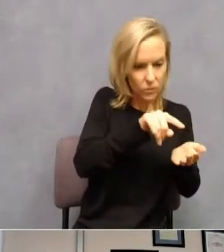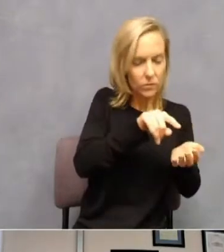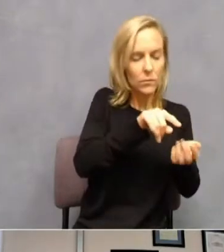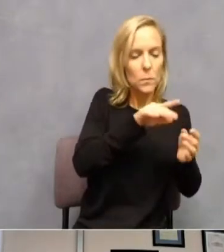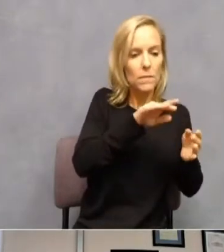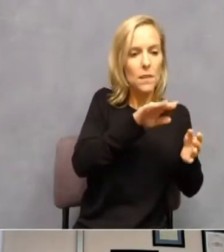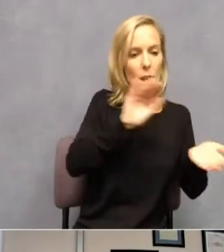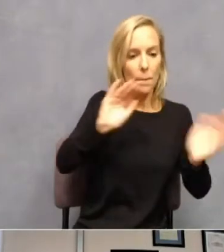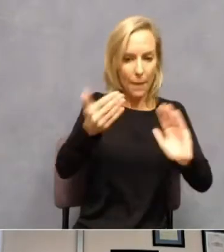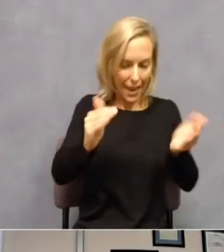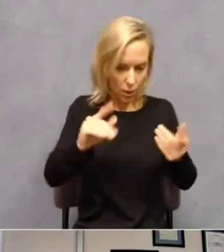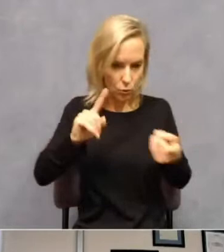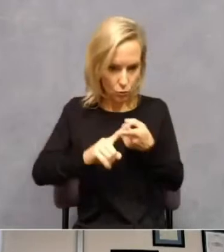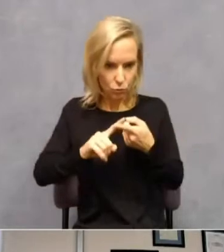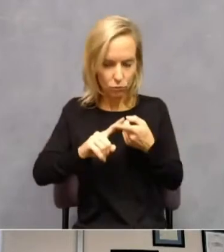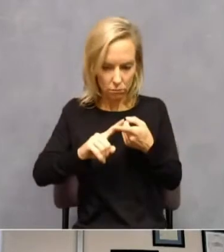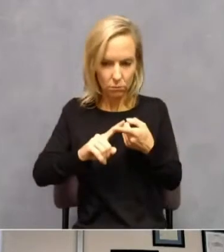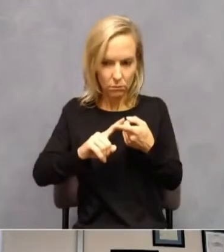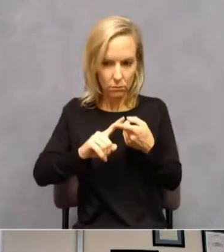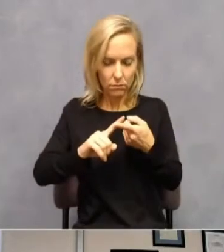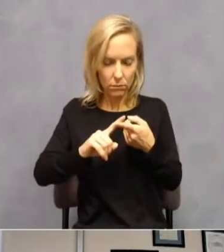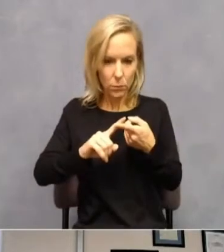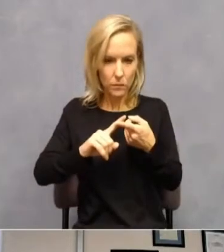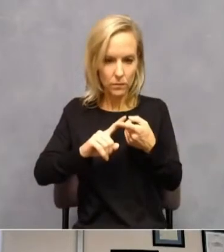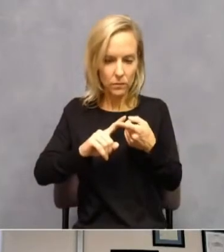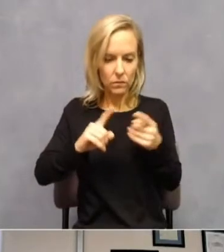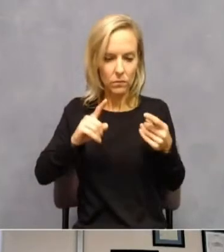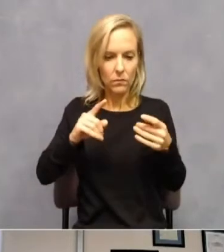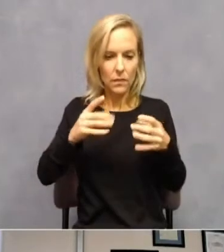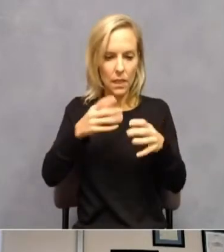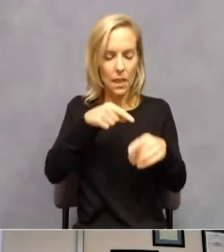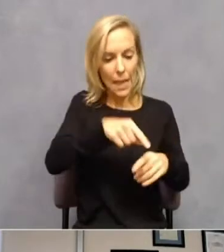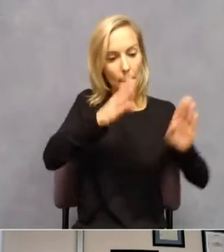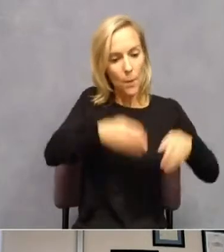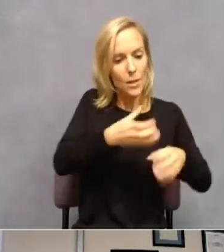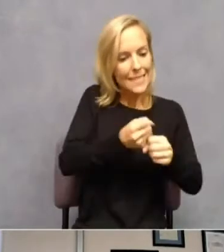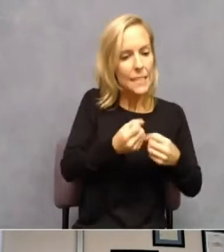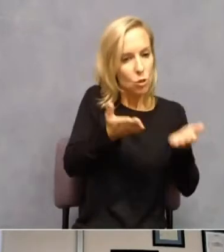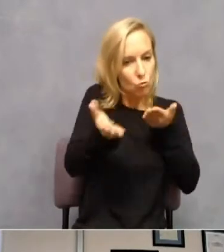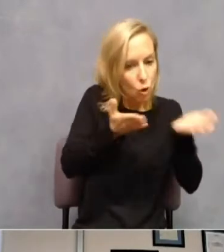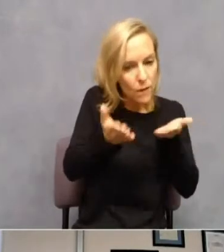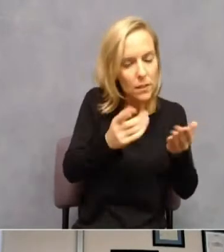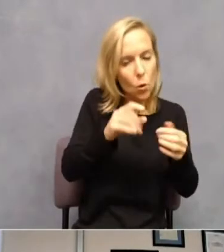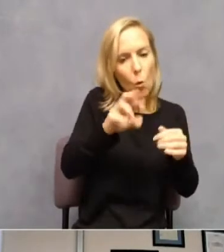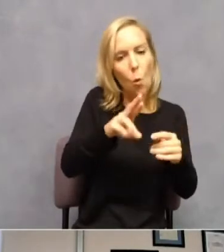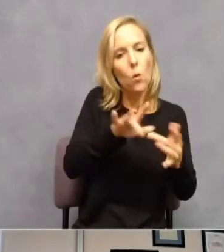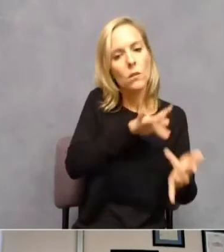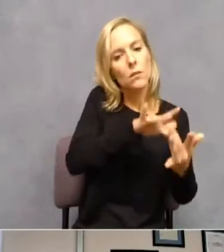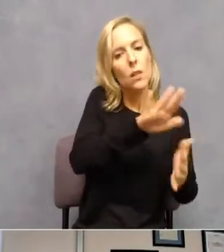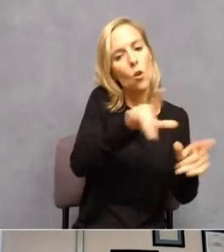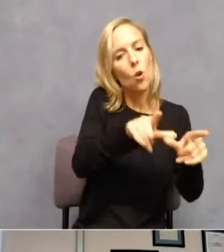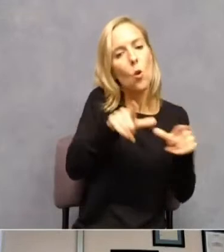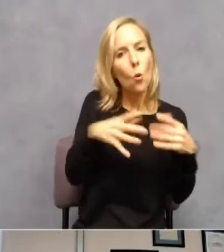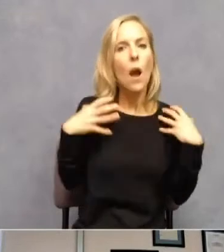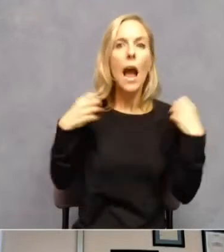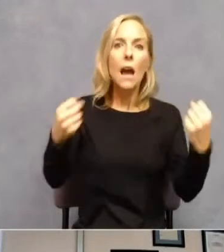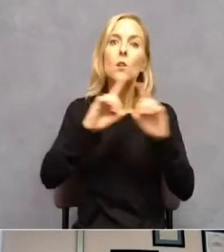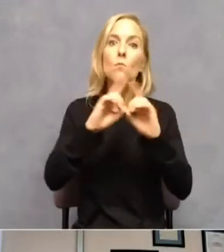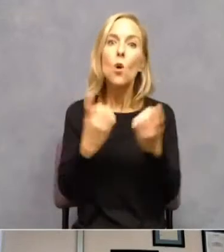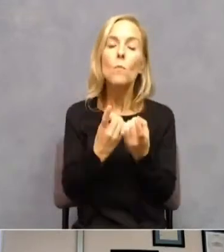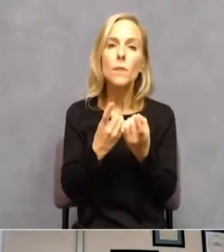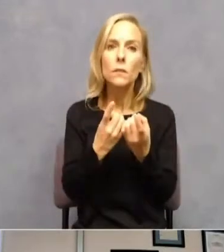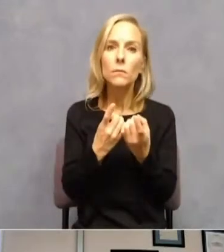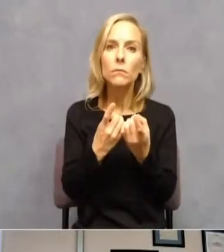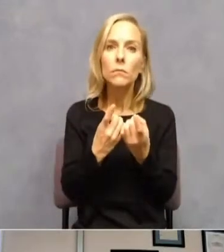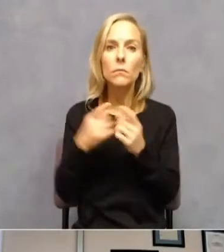make sure that they are getting the services or local health department that they need. The testing